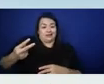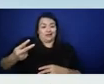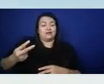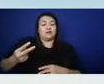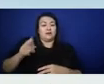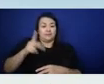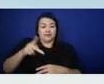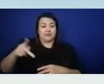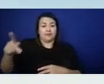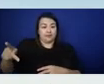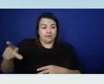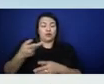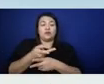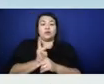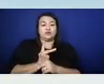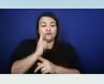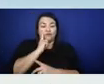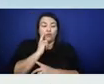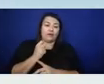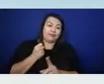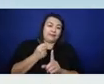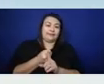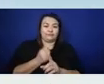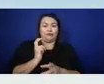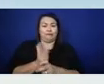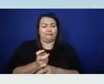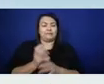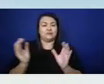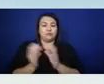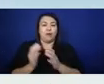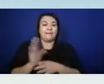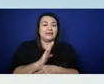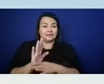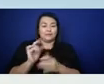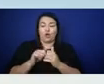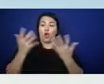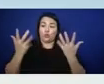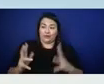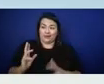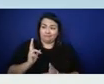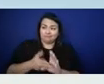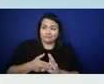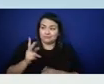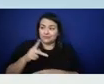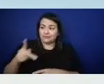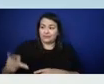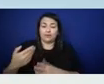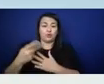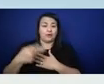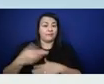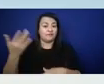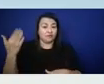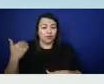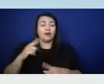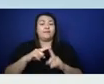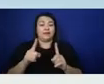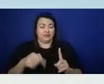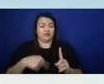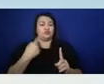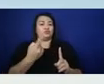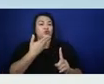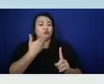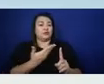choice that the borrower can make, which is between 8 and 24 weeks, depending on what serves their business the best. There are